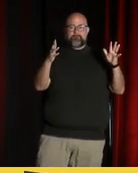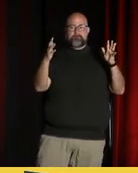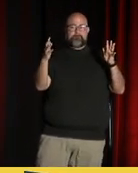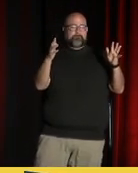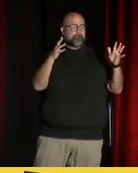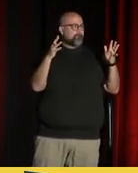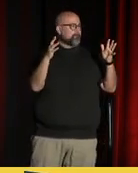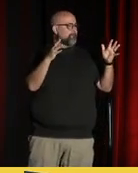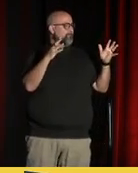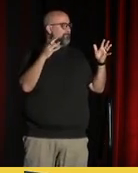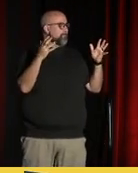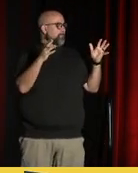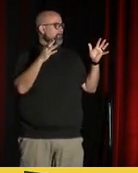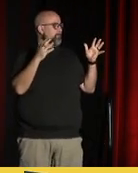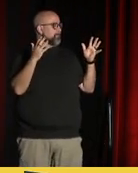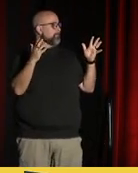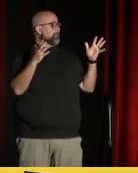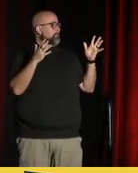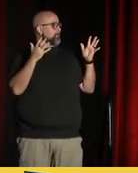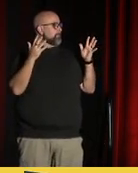much.